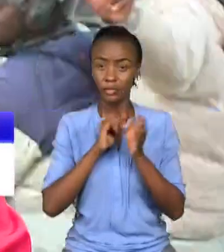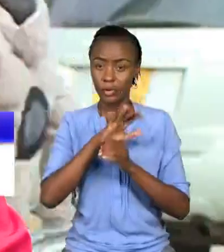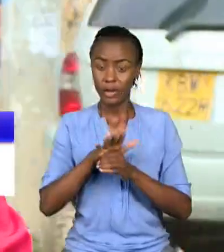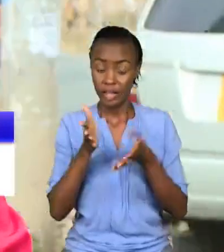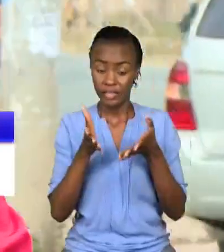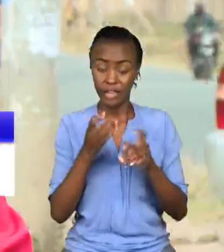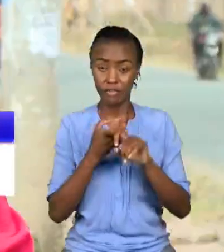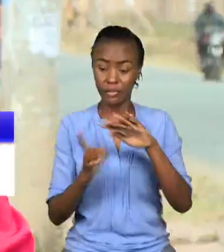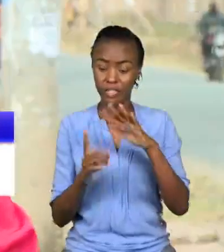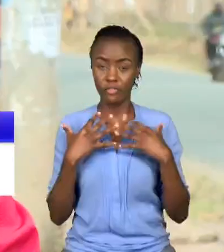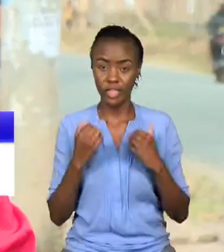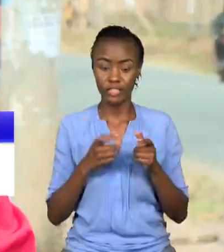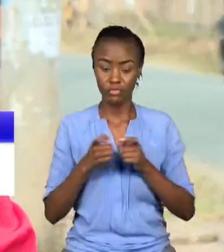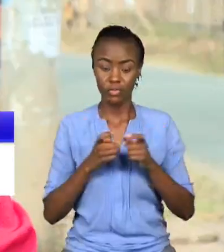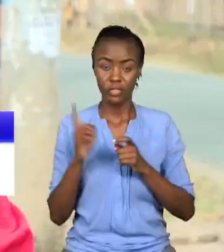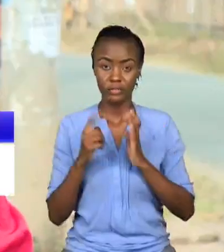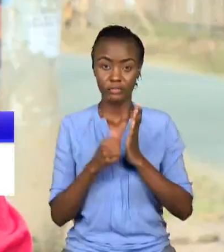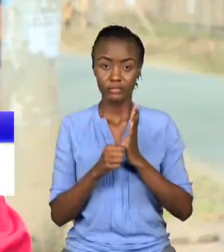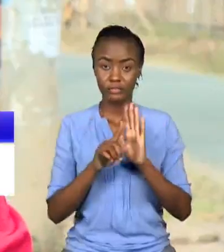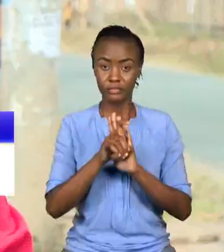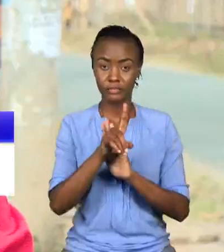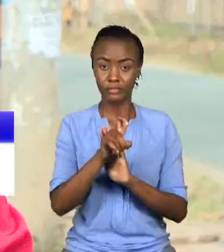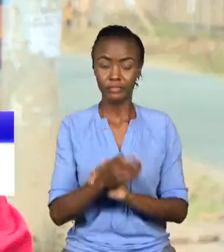in a bid to curb the spread of this virus.